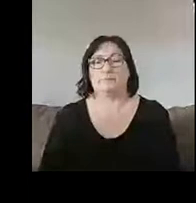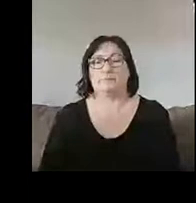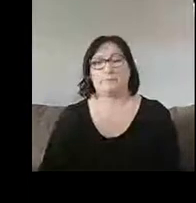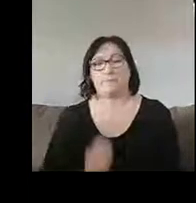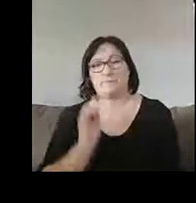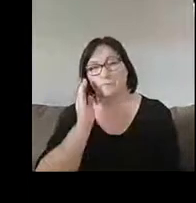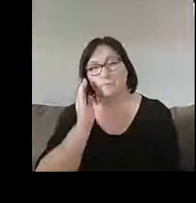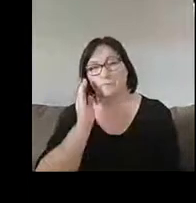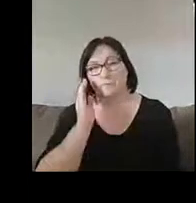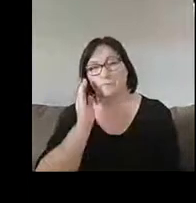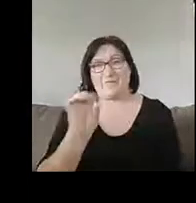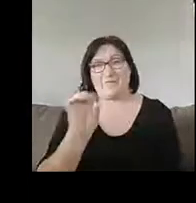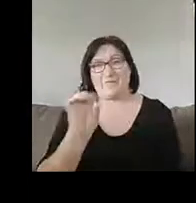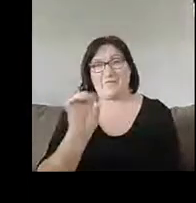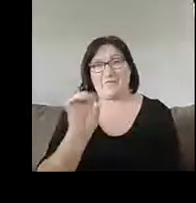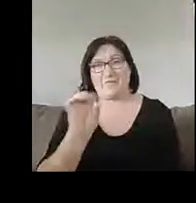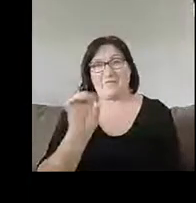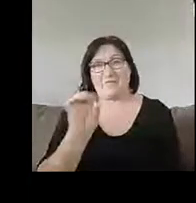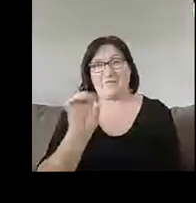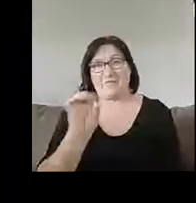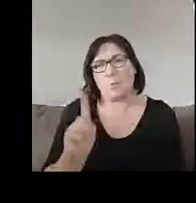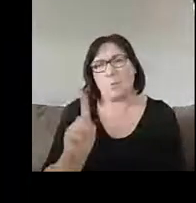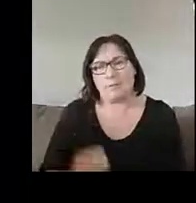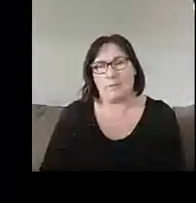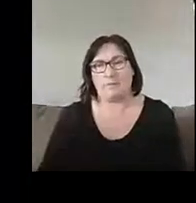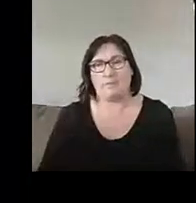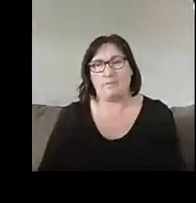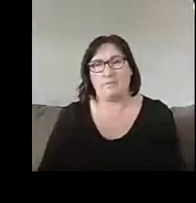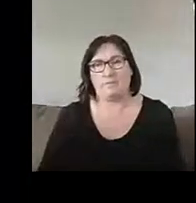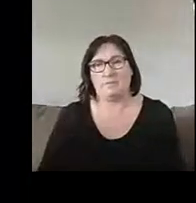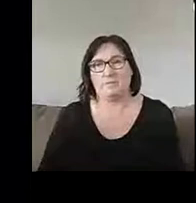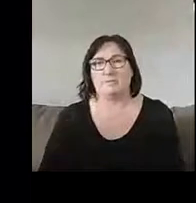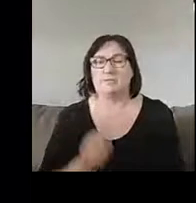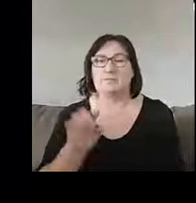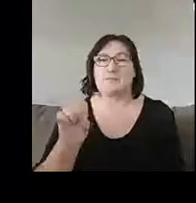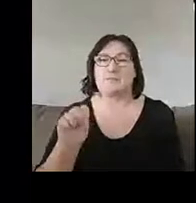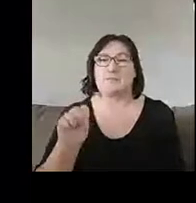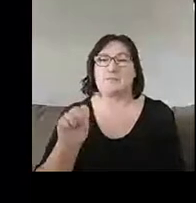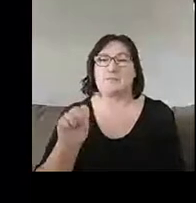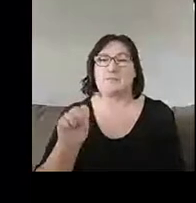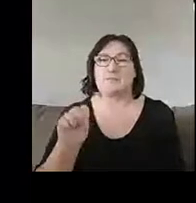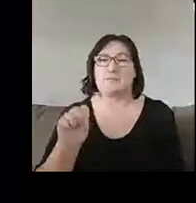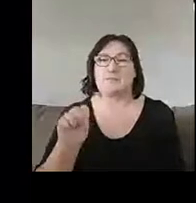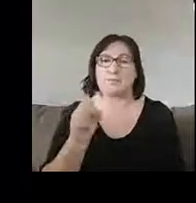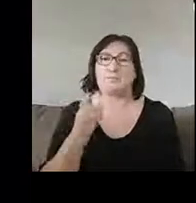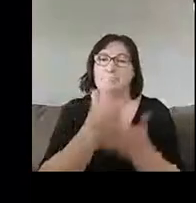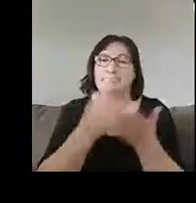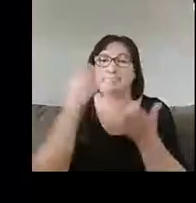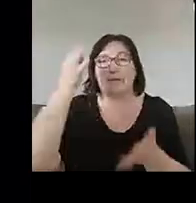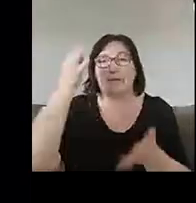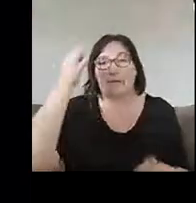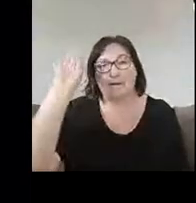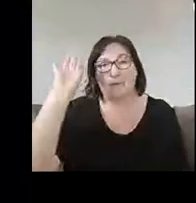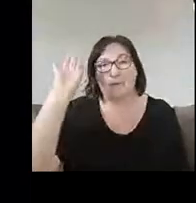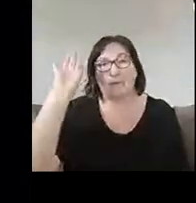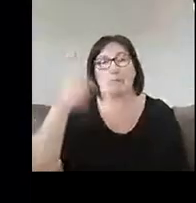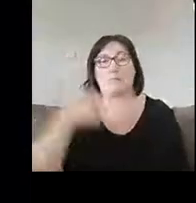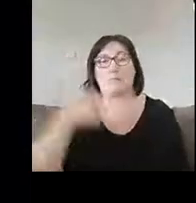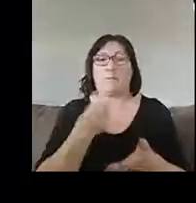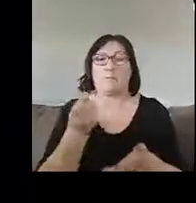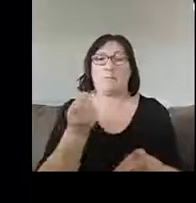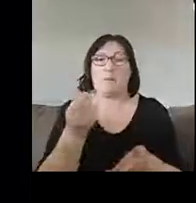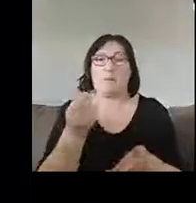what is SARS? Let's look at SARS. SARS is basically part of government where we will do the collection.